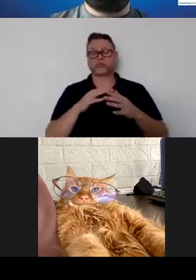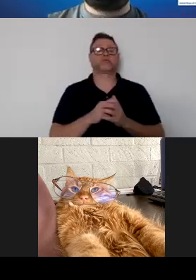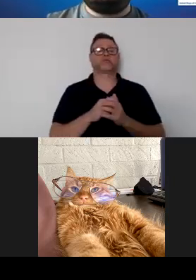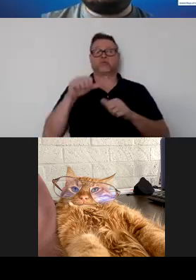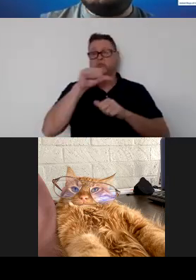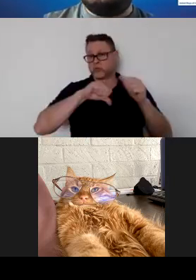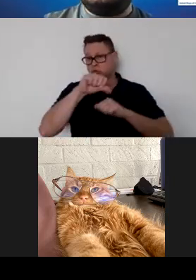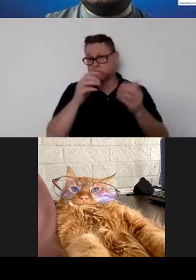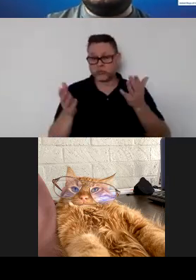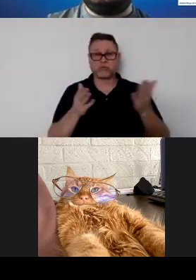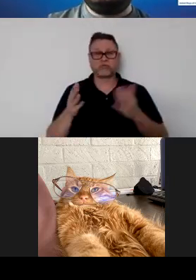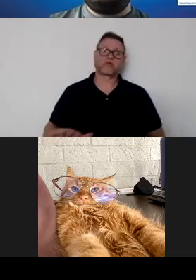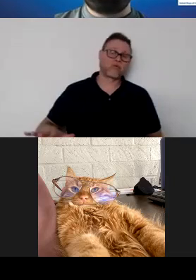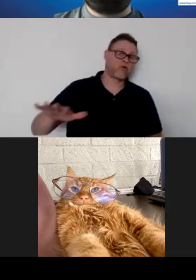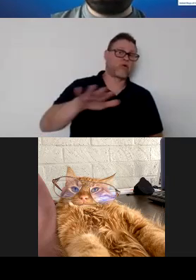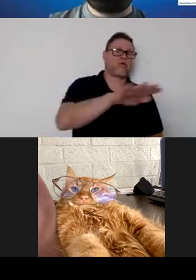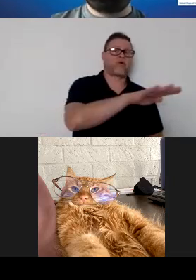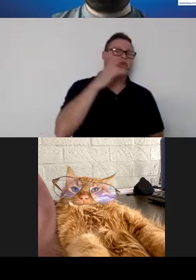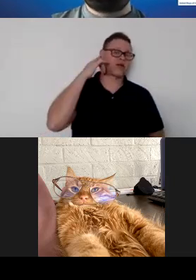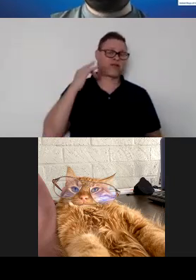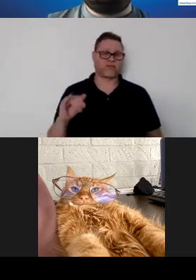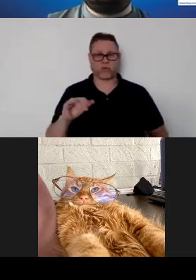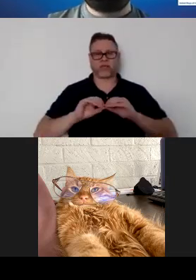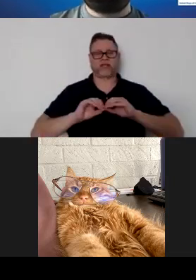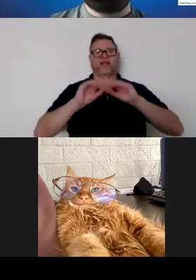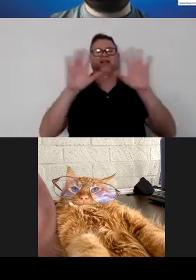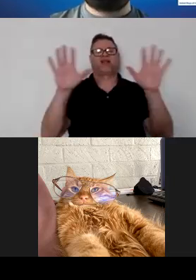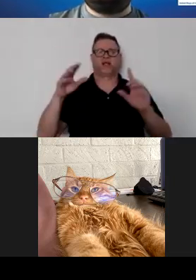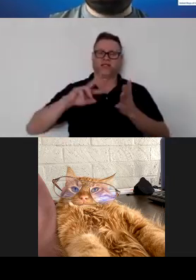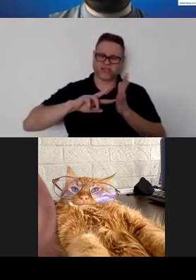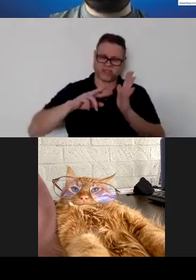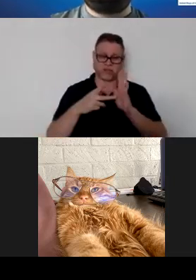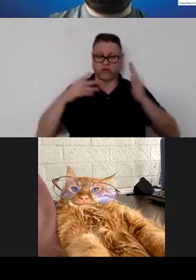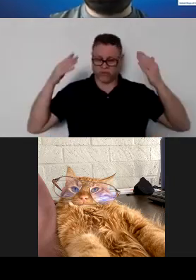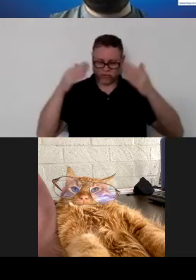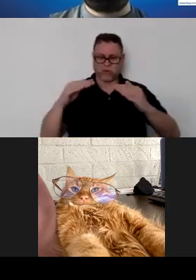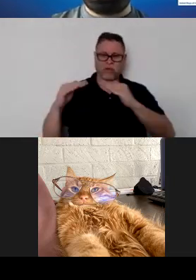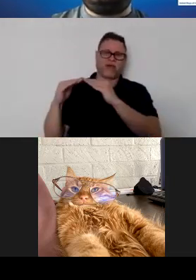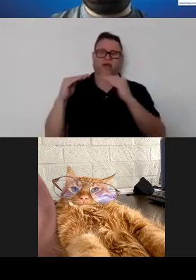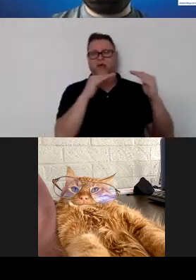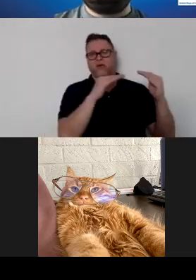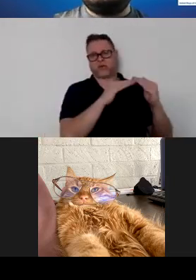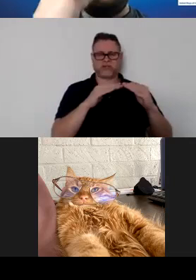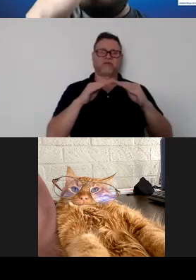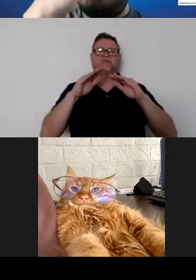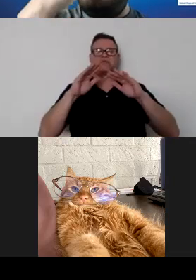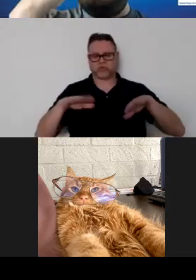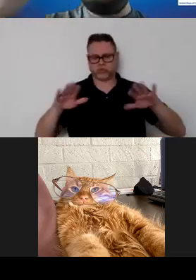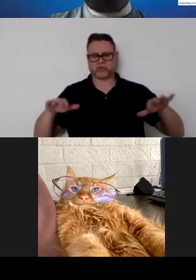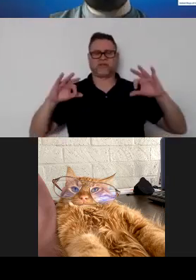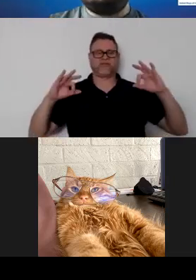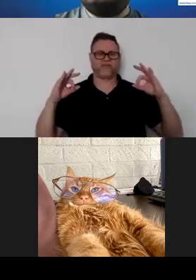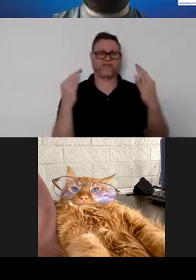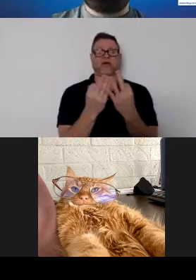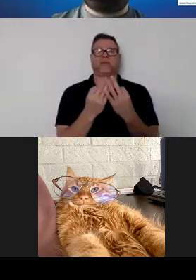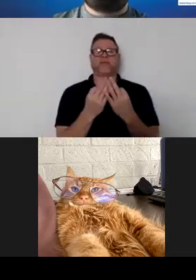services across California schools with a clear and intentional focus on equity for children and families. Now, there were